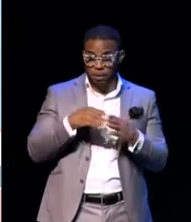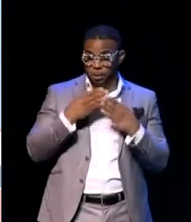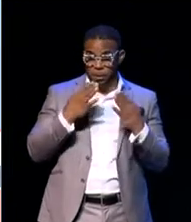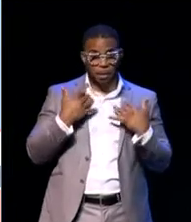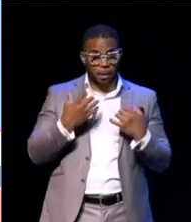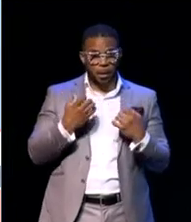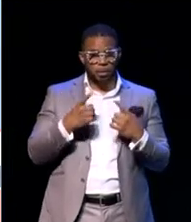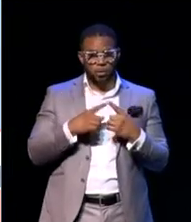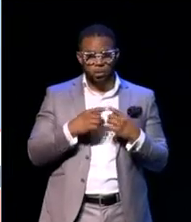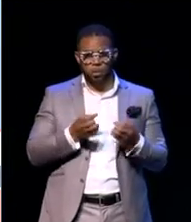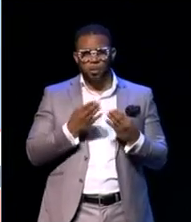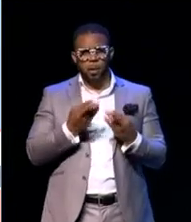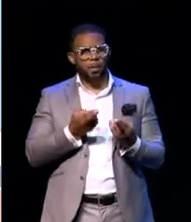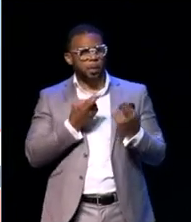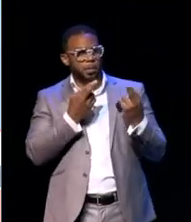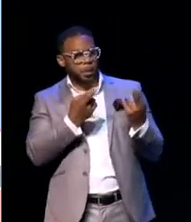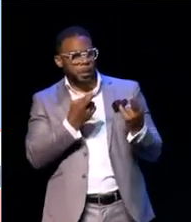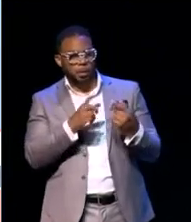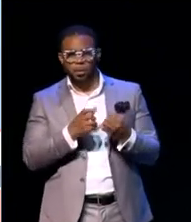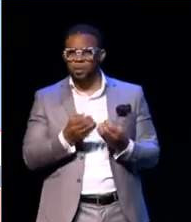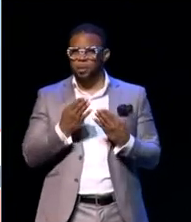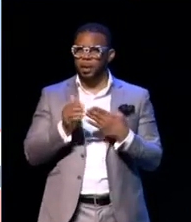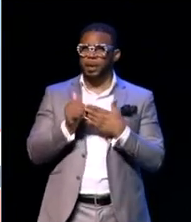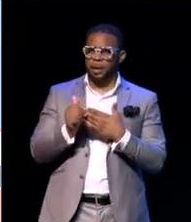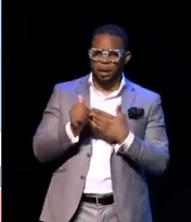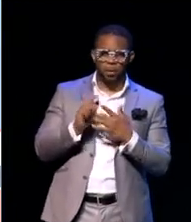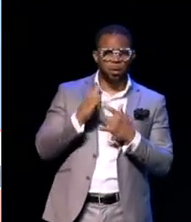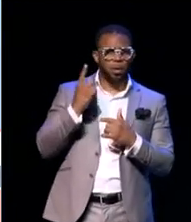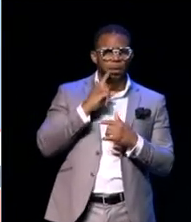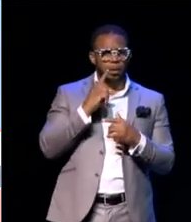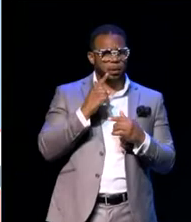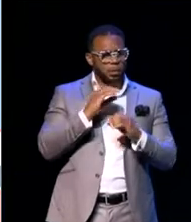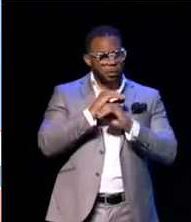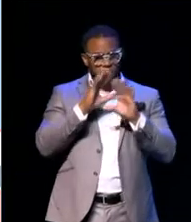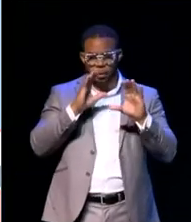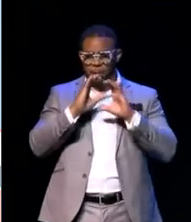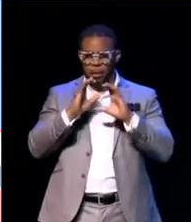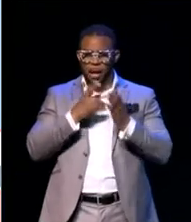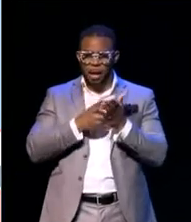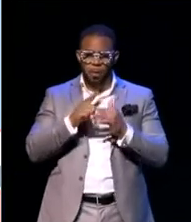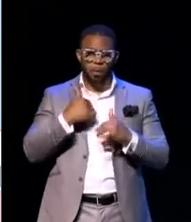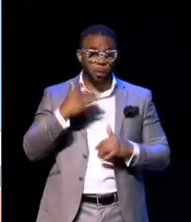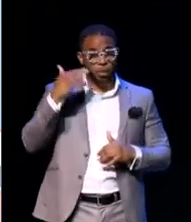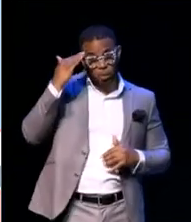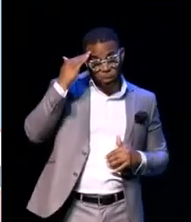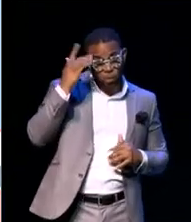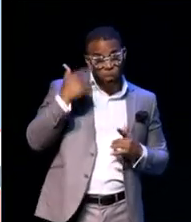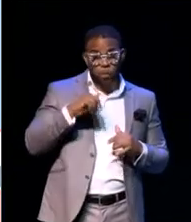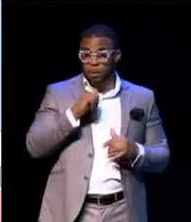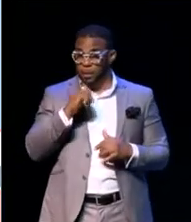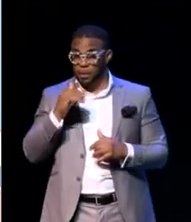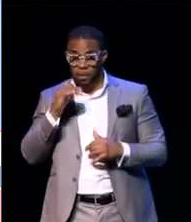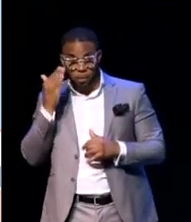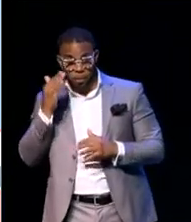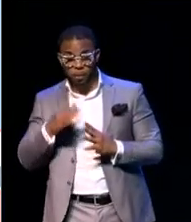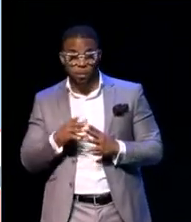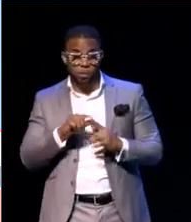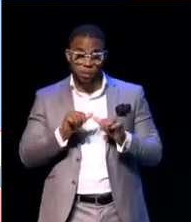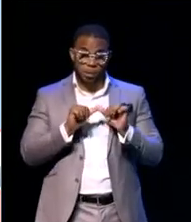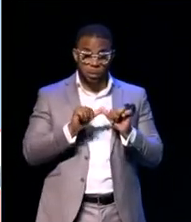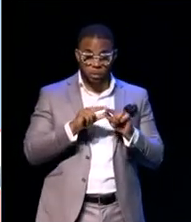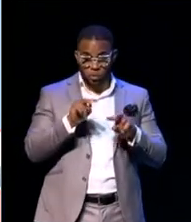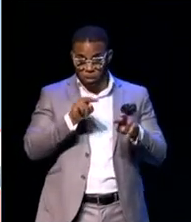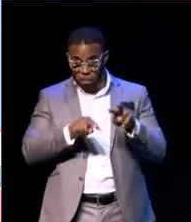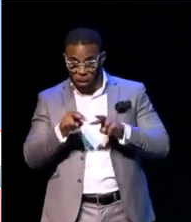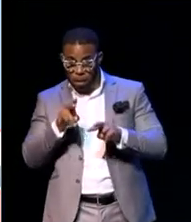public health to provide recommendations, to provide guidance, to always be transparent and honest about what we knew and what we didn't know, to continue